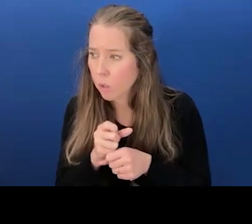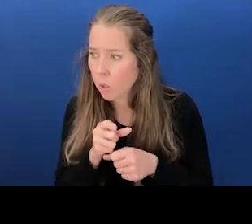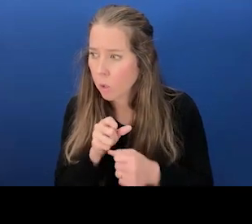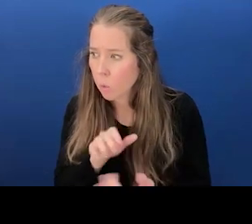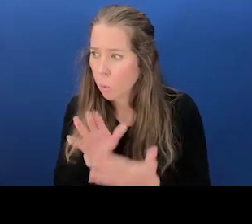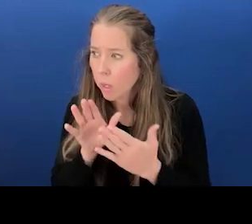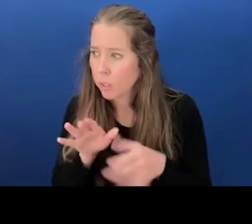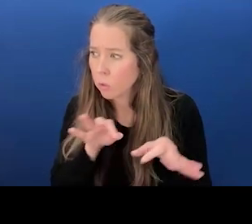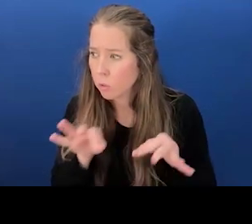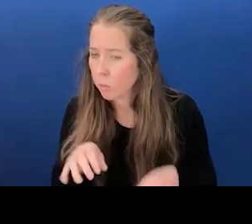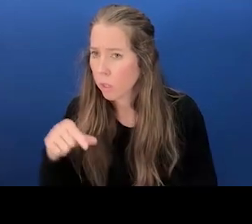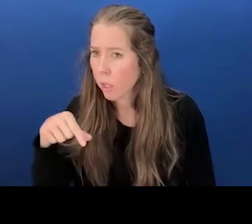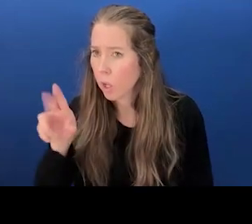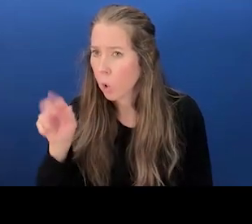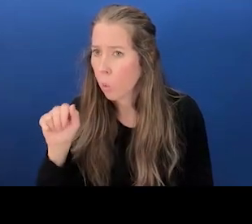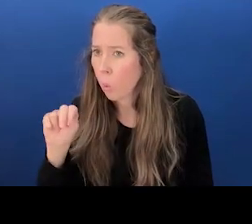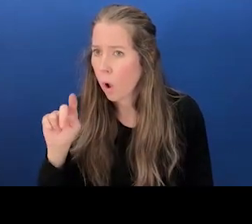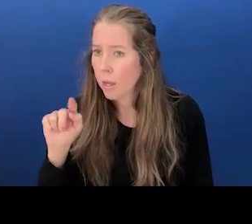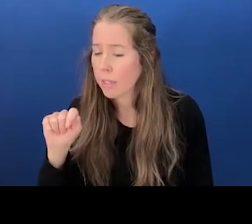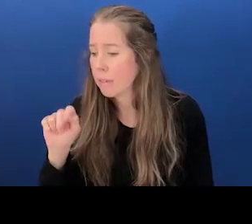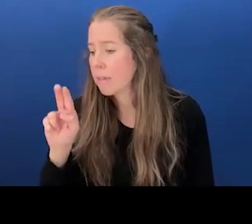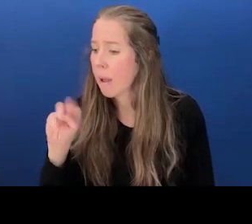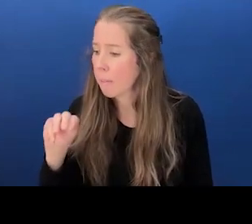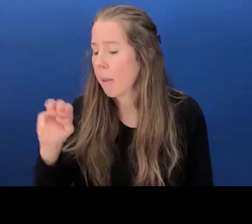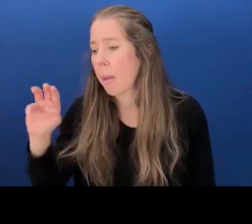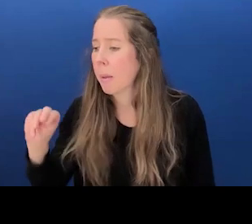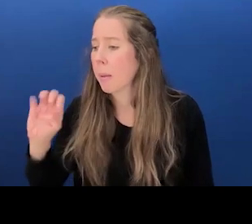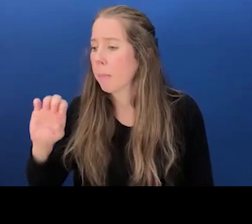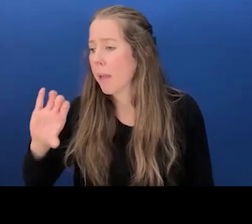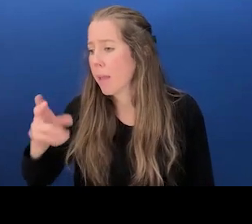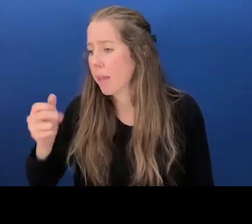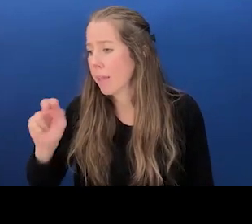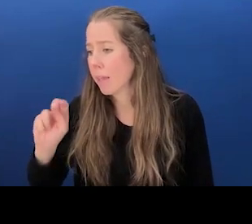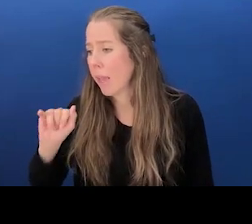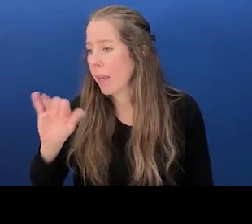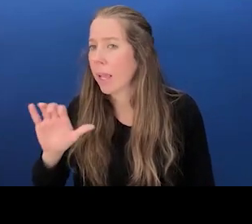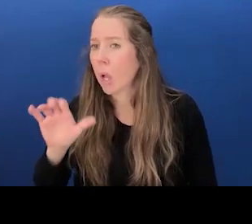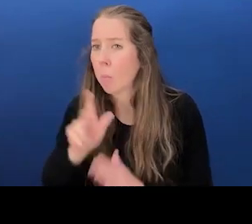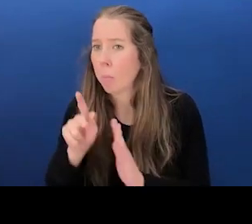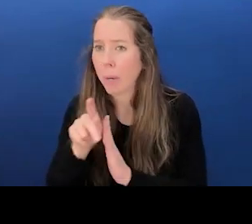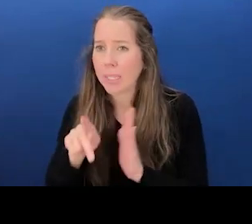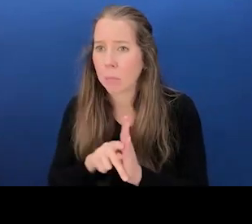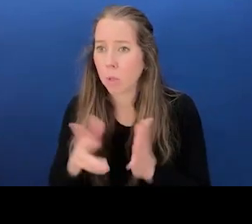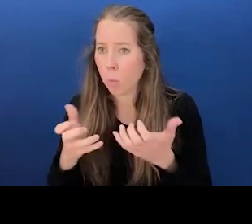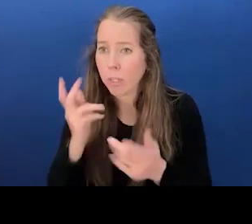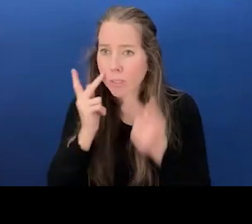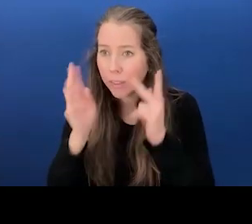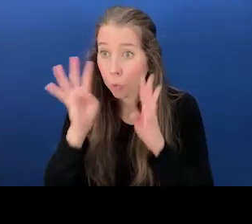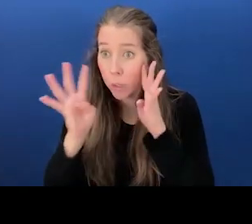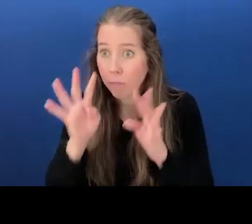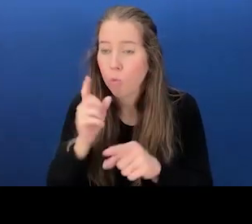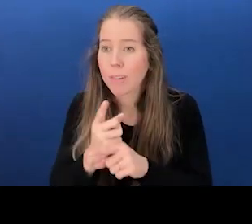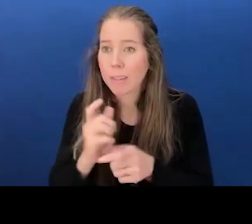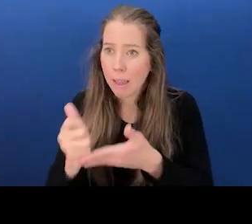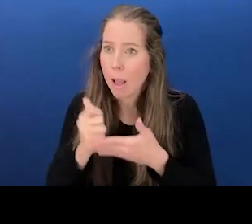quantum mechanic principle. And it's like, just any random one, just pick one. I don't care which one. I want to see this creativity, right? Help me with